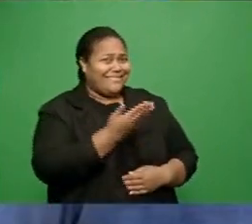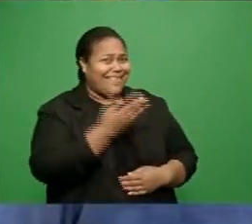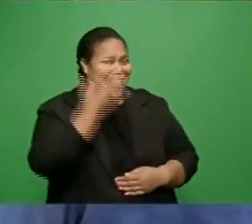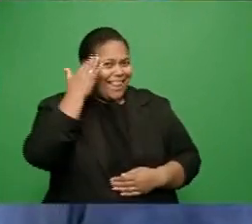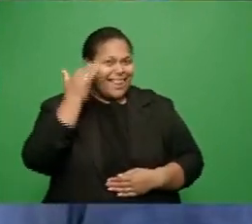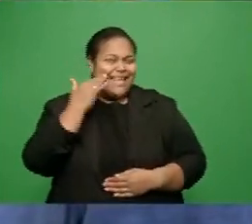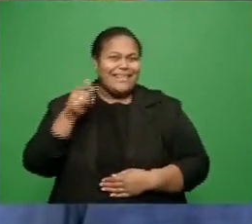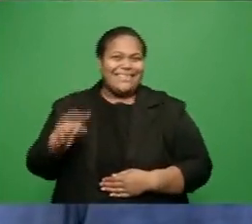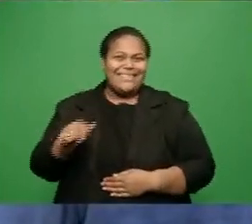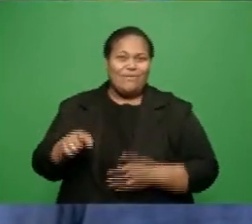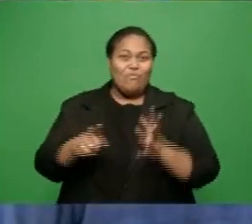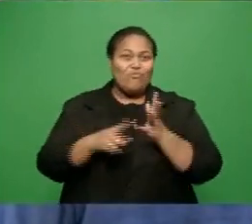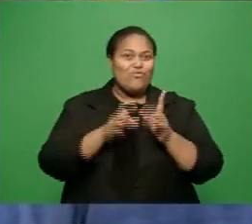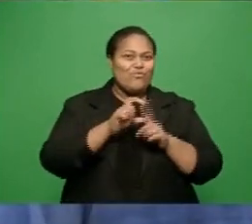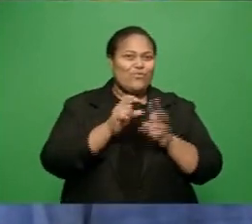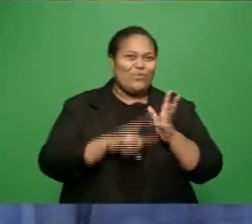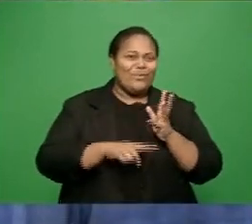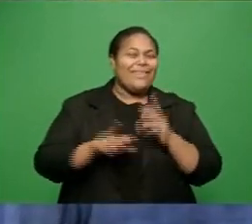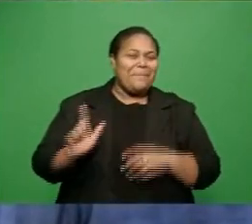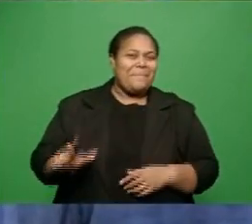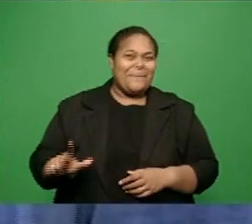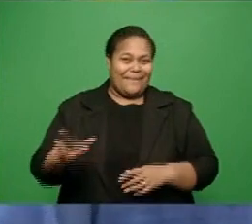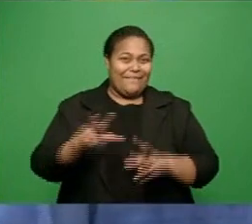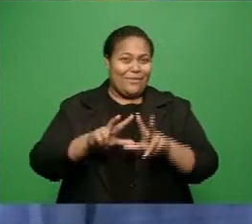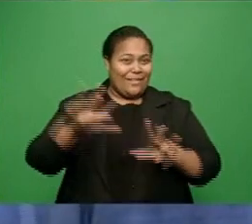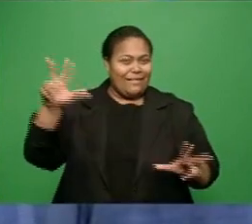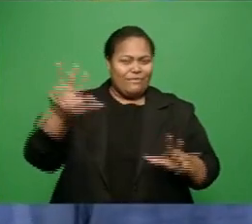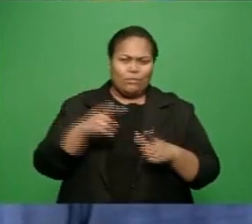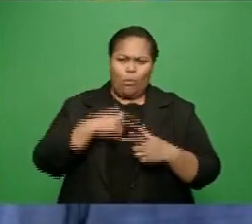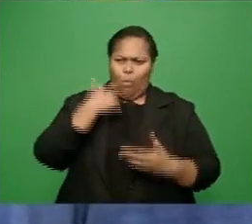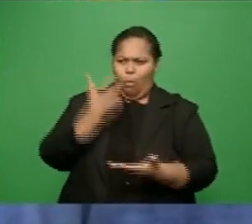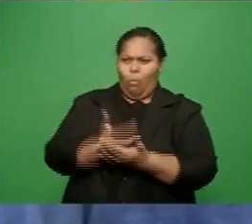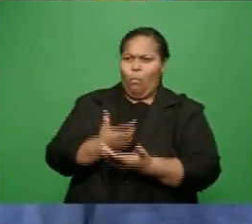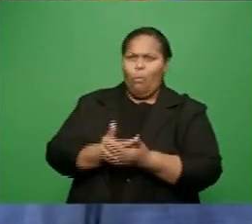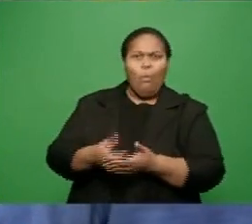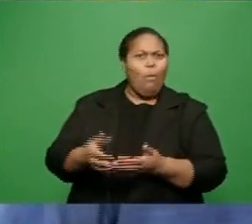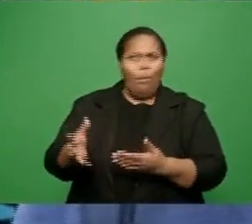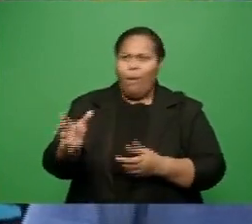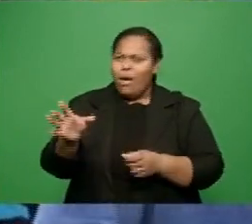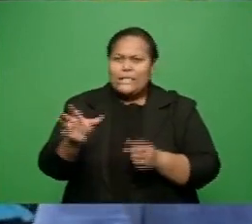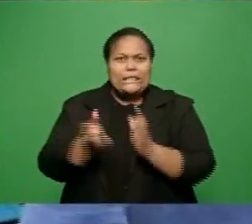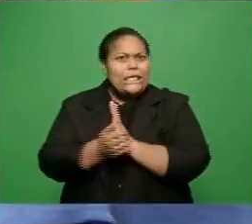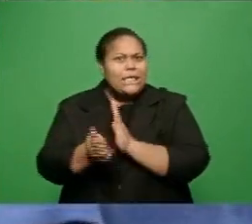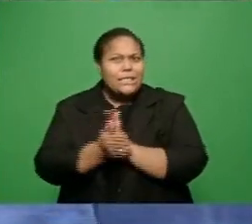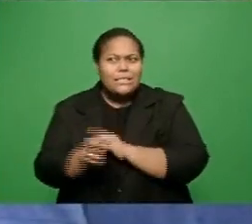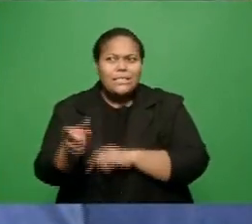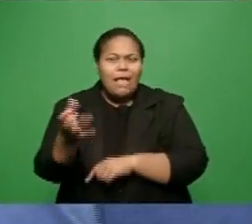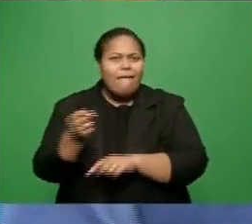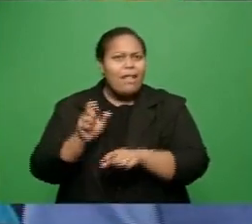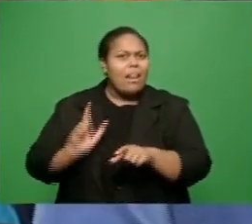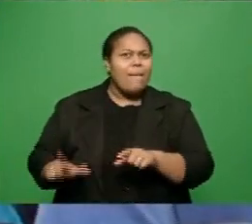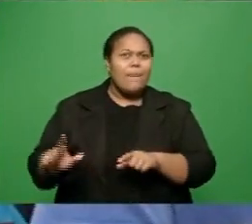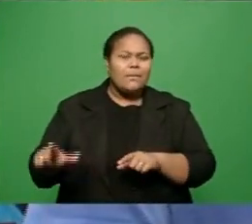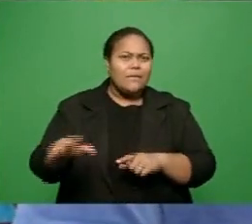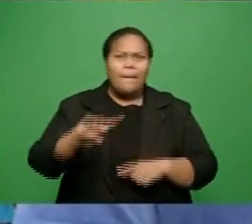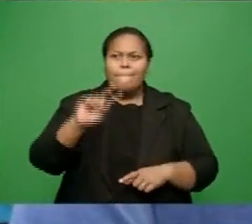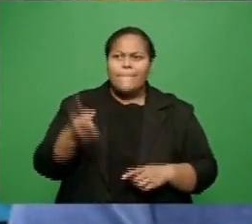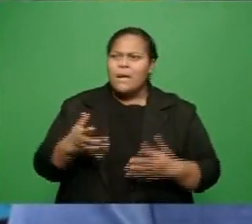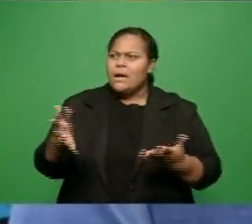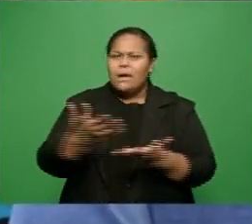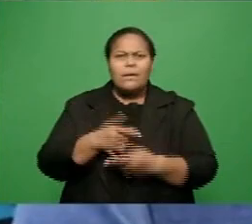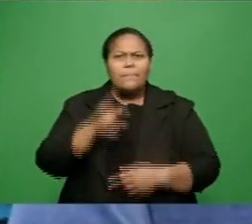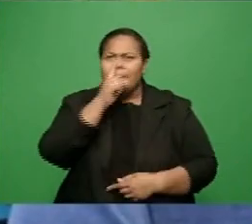Undu. Quite amazed with the creativity that's in Lambasa, but there's not a lot of people, or the community is not aware